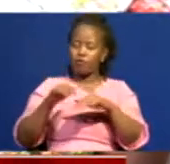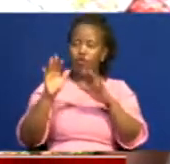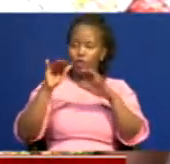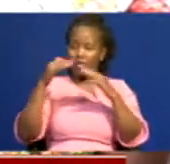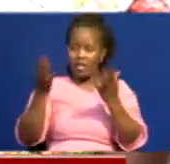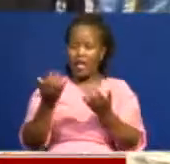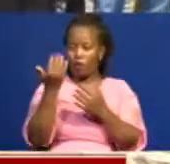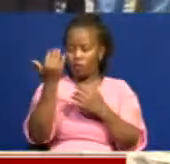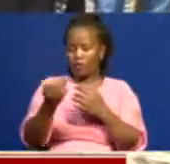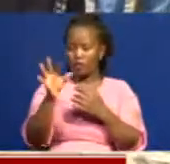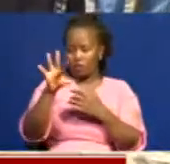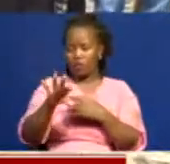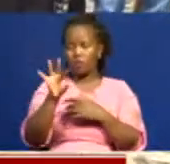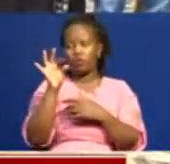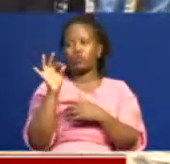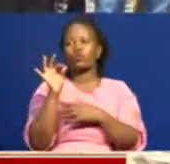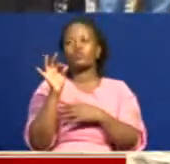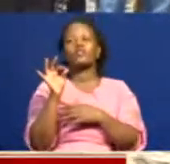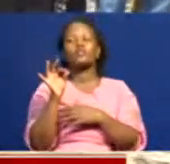the child chose.